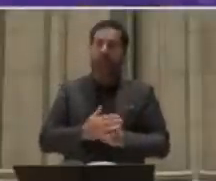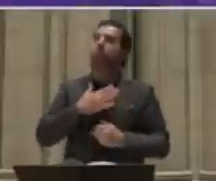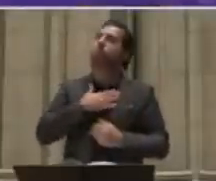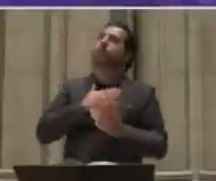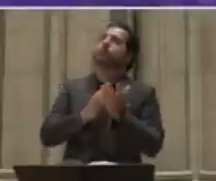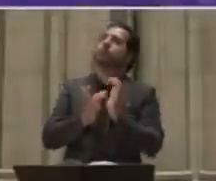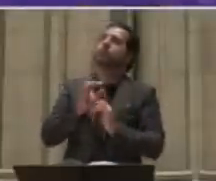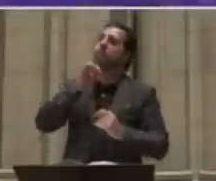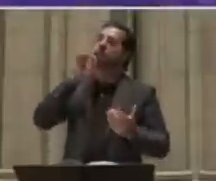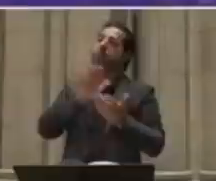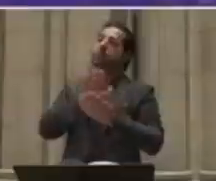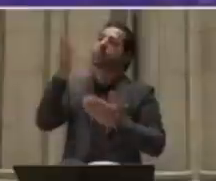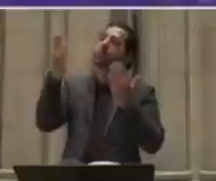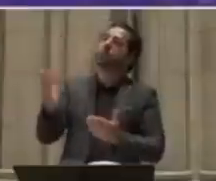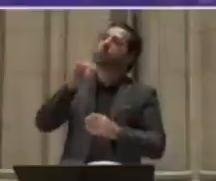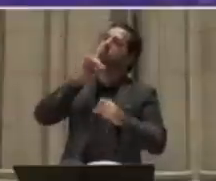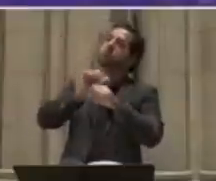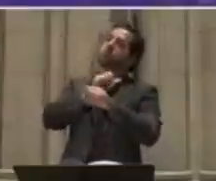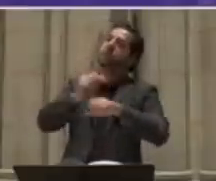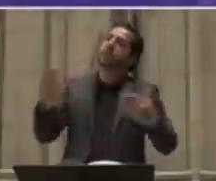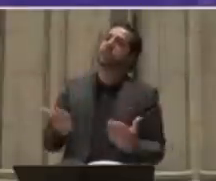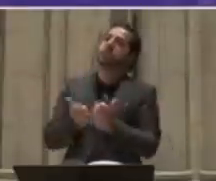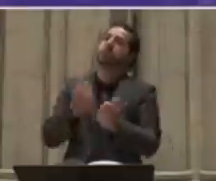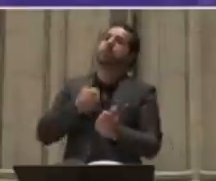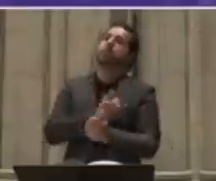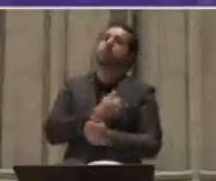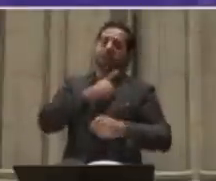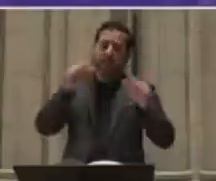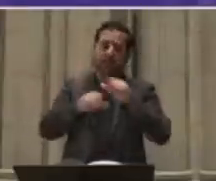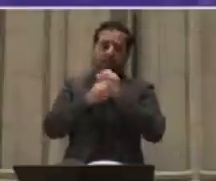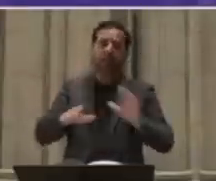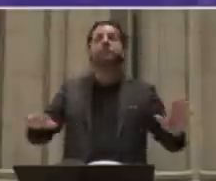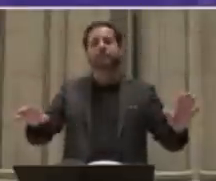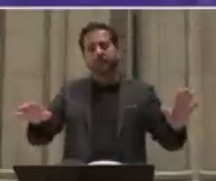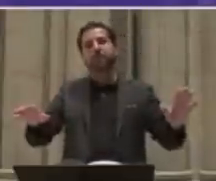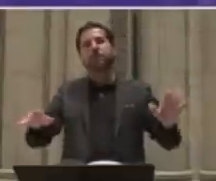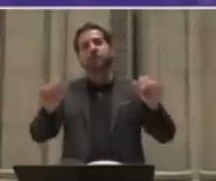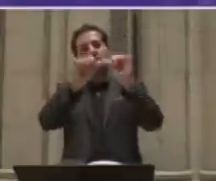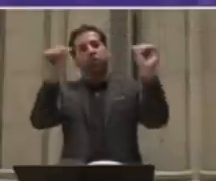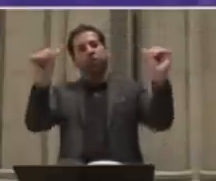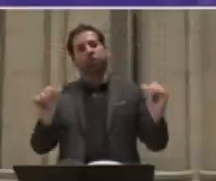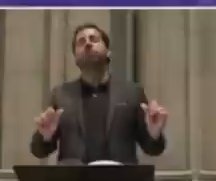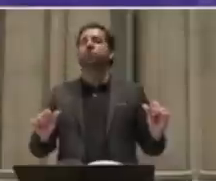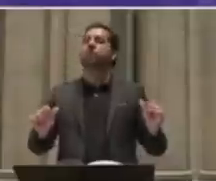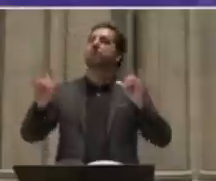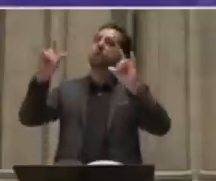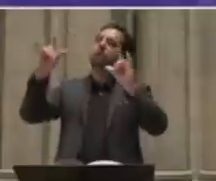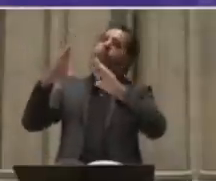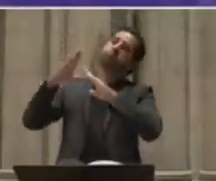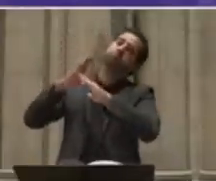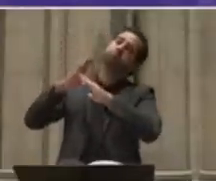My Jesus, I believe that you are truly present in the blessed sacrament of the altar. I love you above